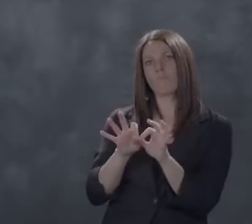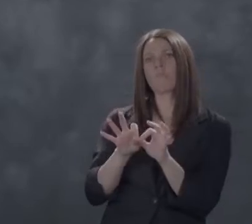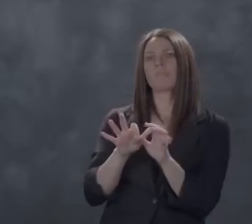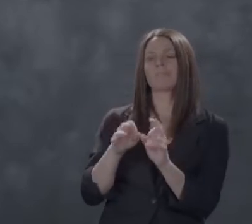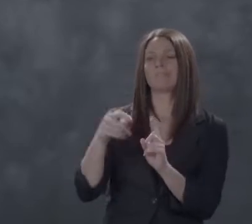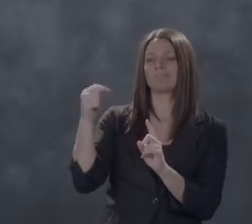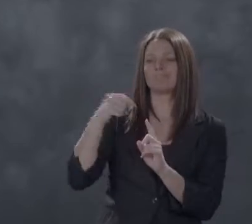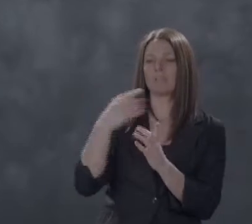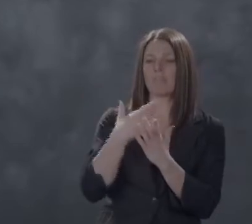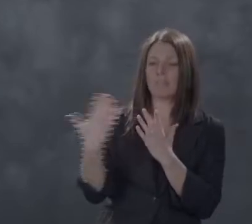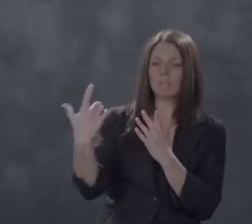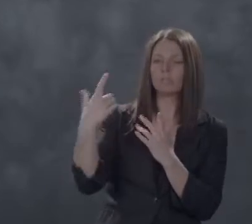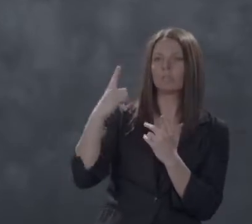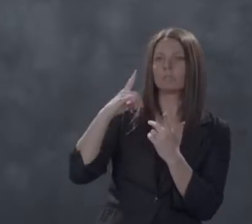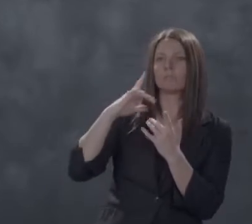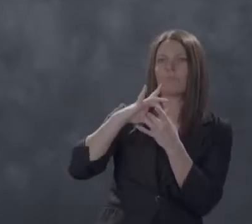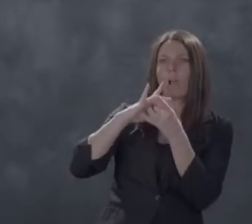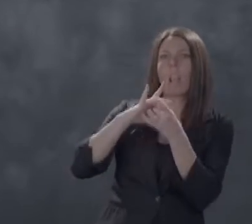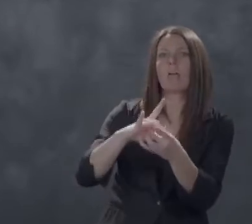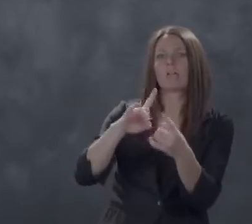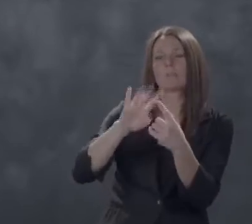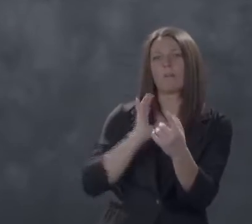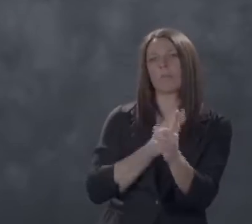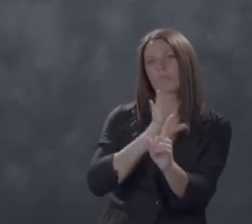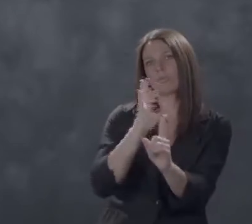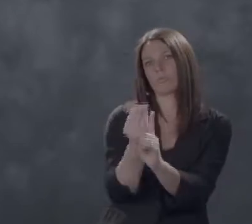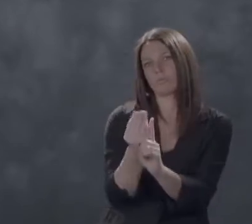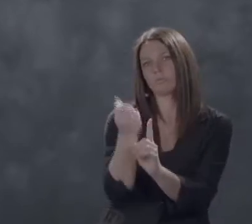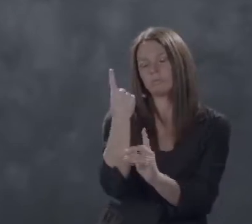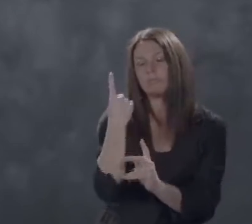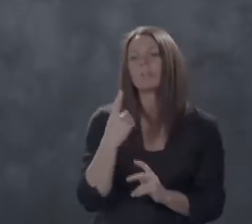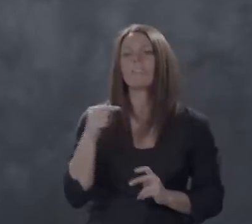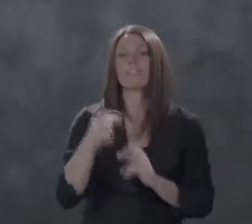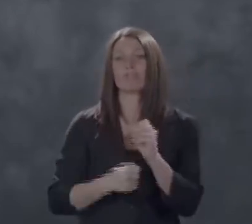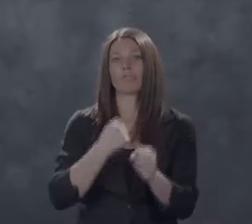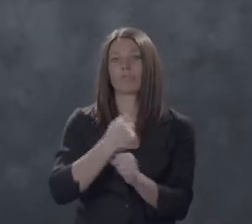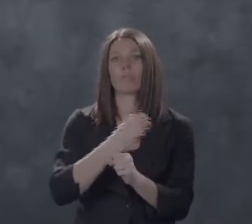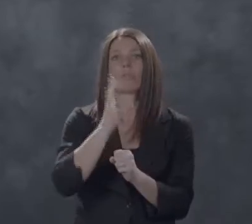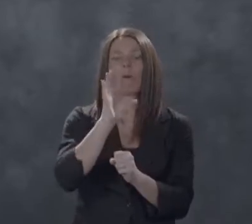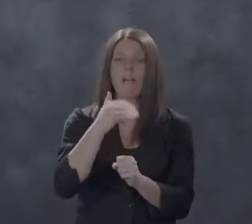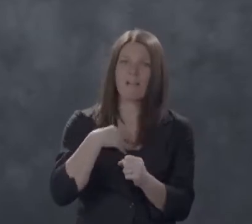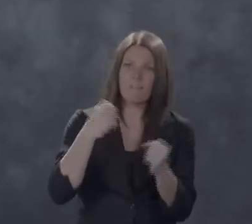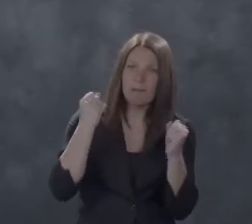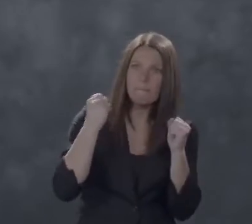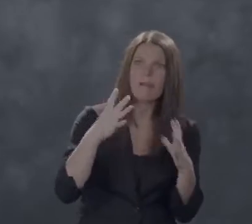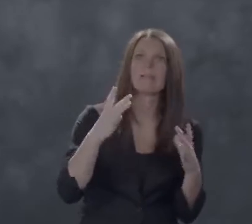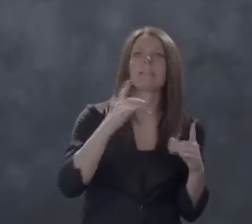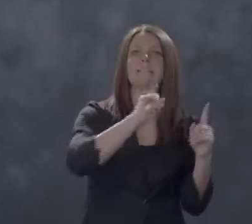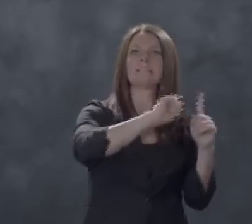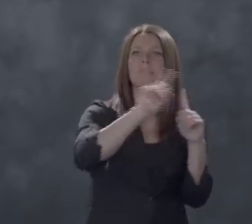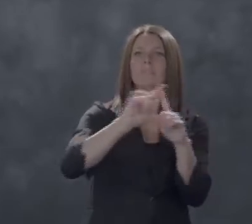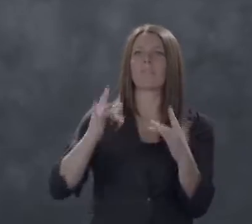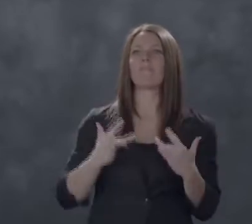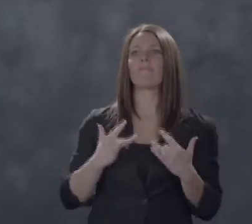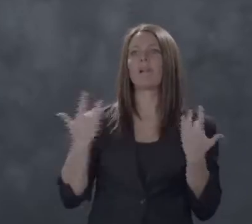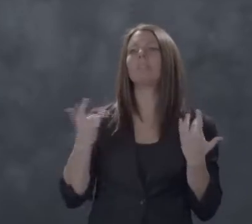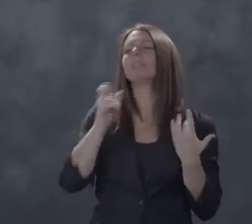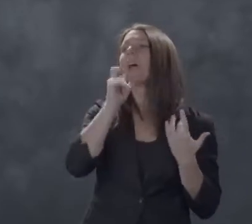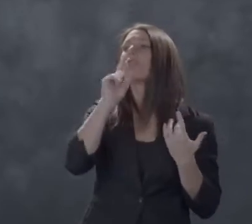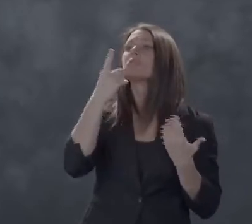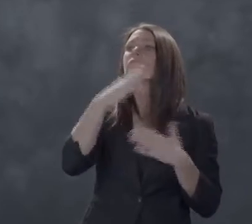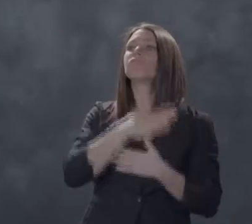to and speak to our culture, right? This year, we're planning on having several different events, not only just to have